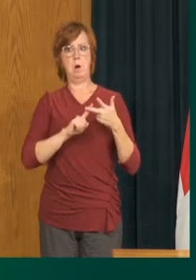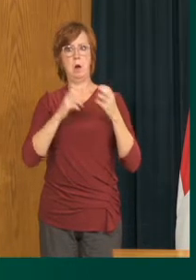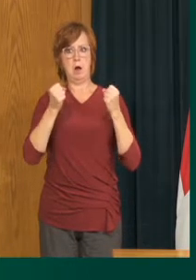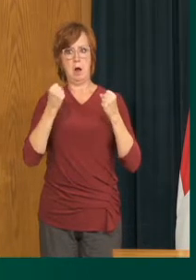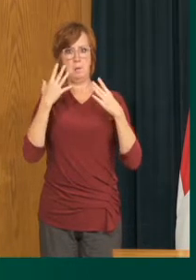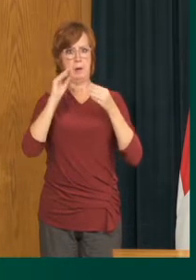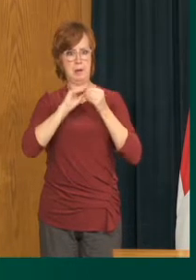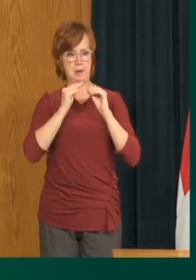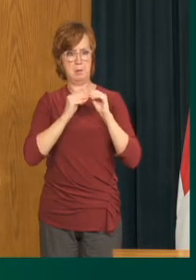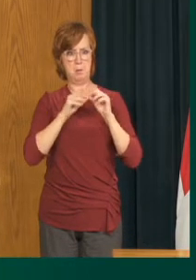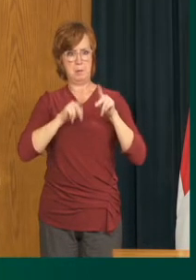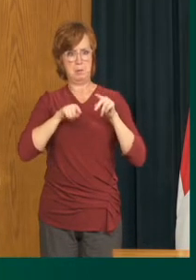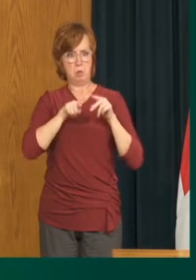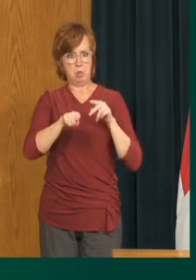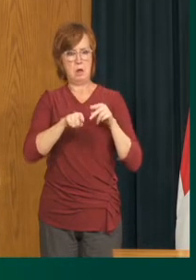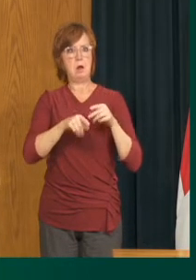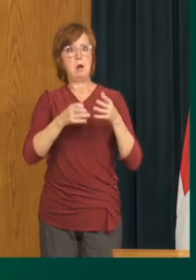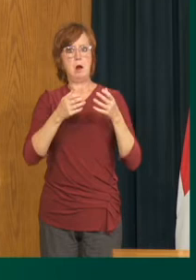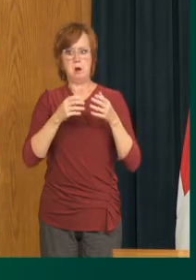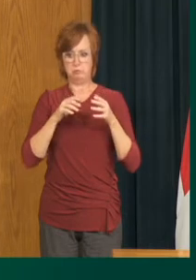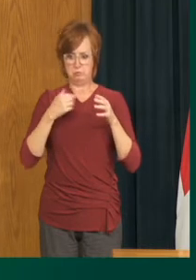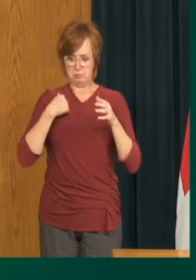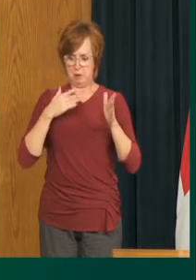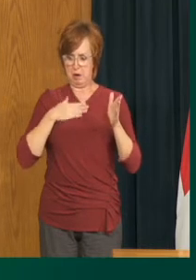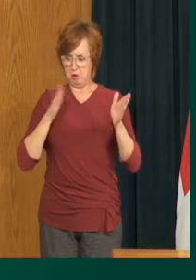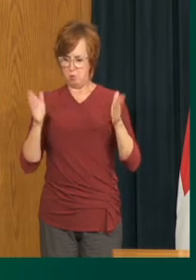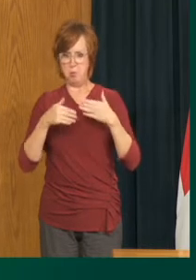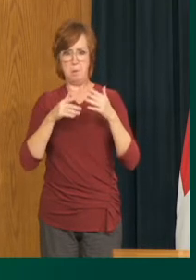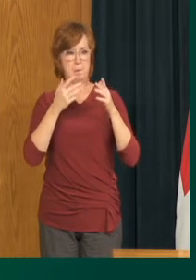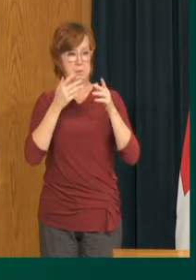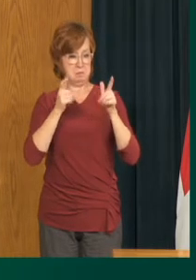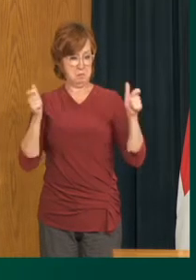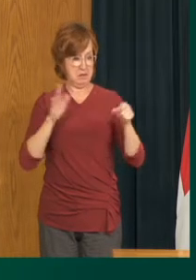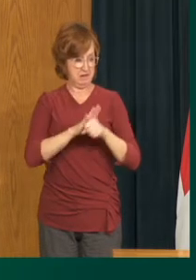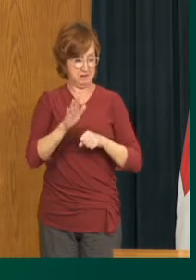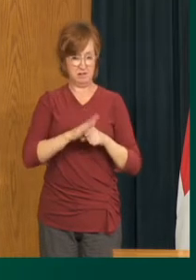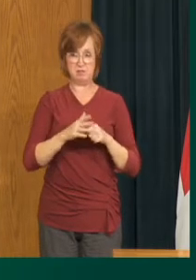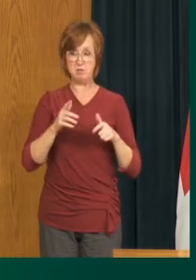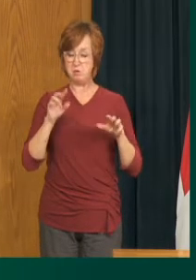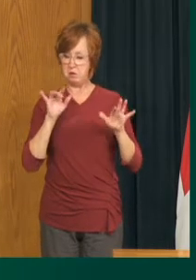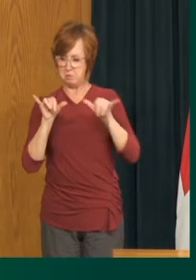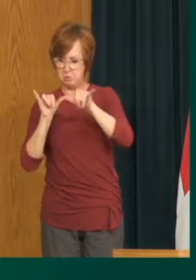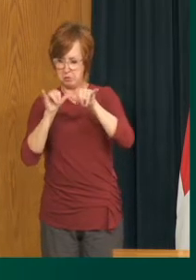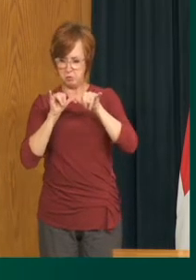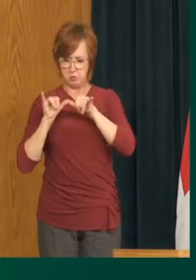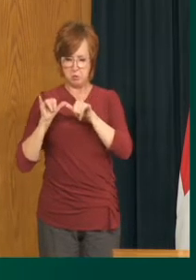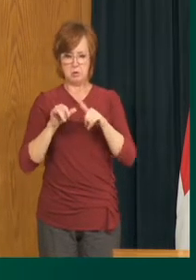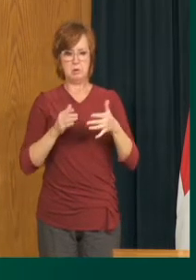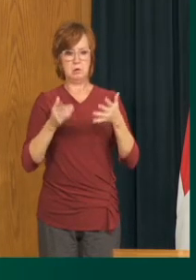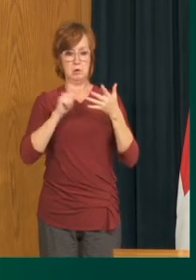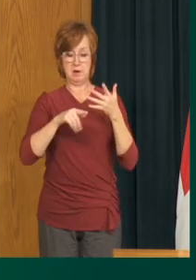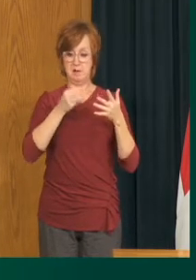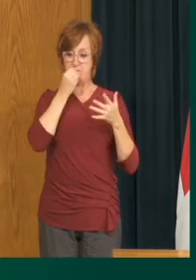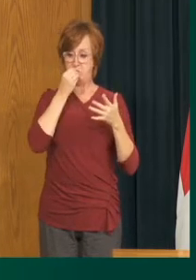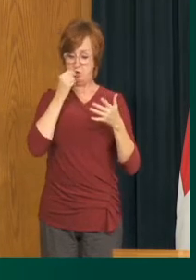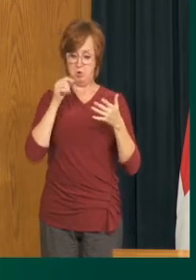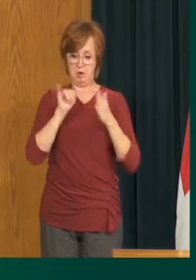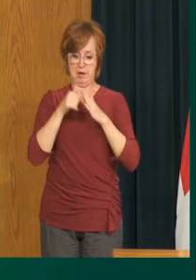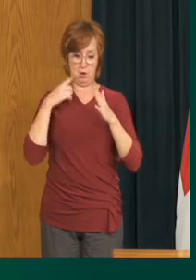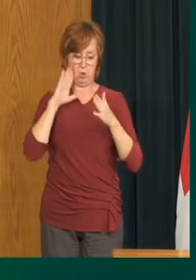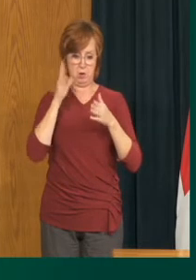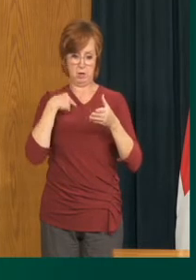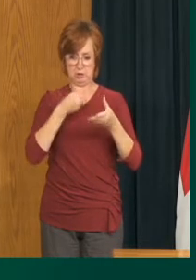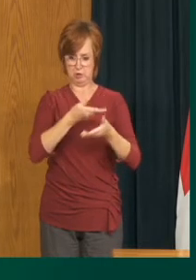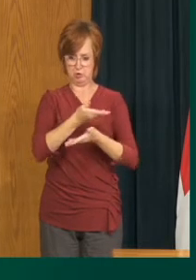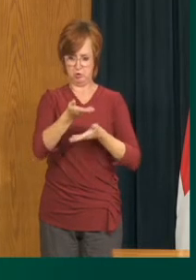the limits, because for private gatherings where food is served, it is 30, and I think we really need to, now that we're